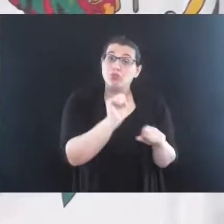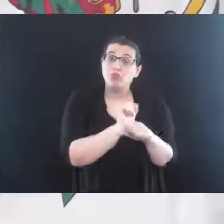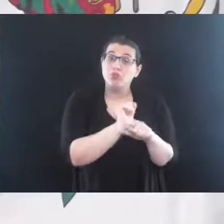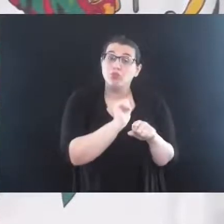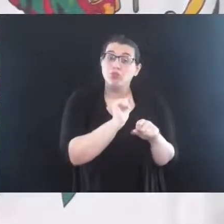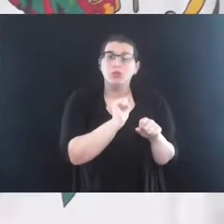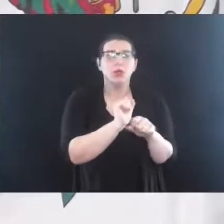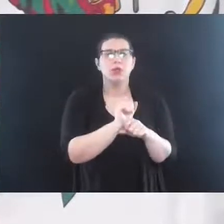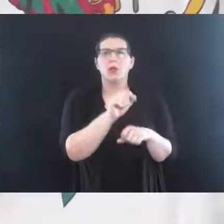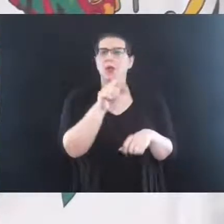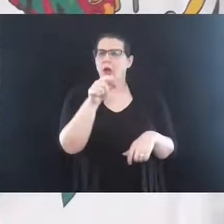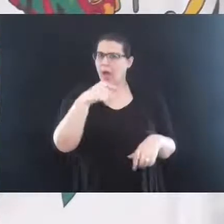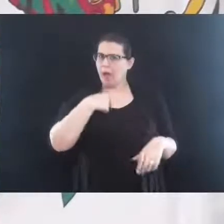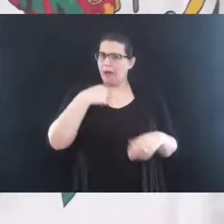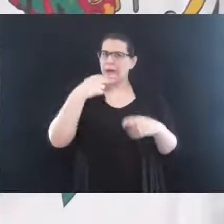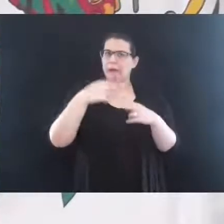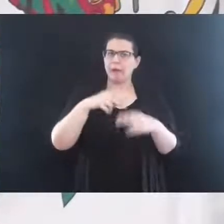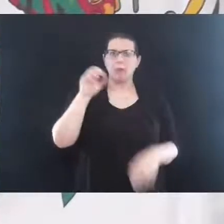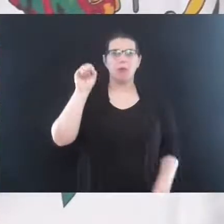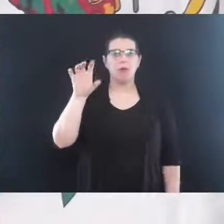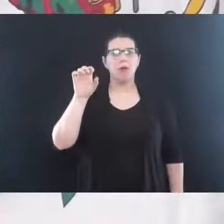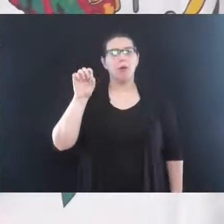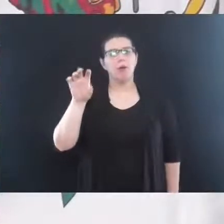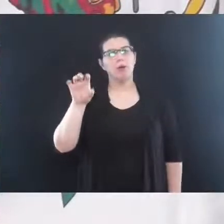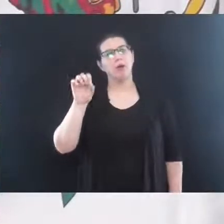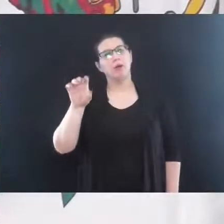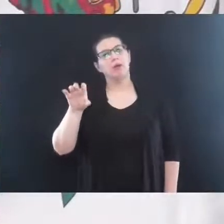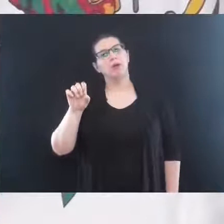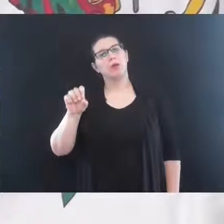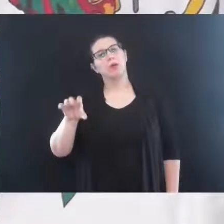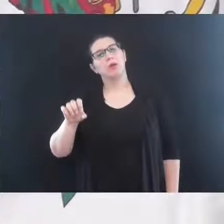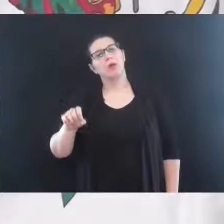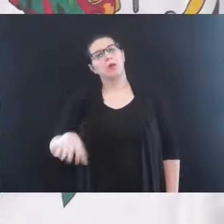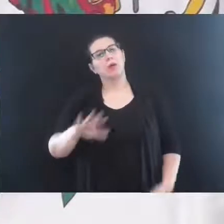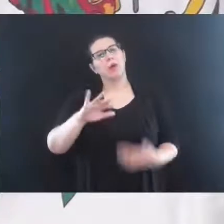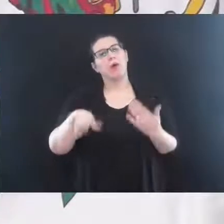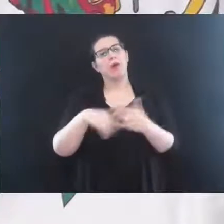all the names, all the ages.